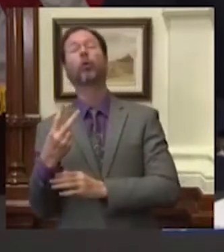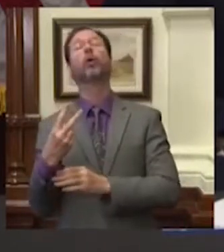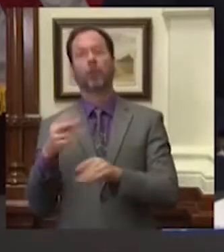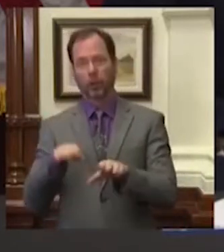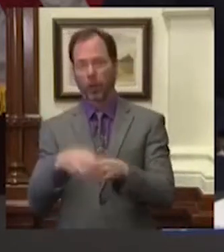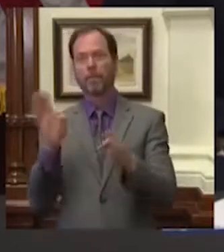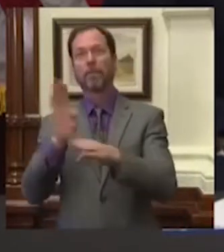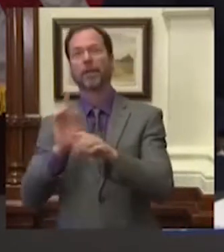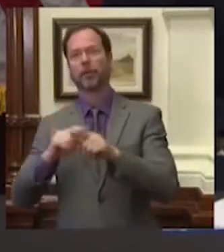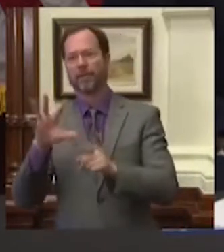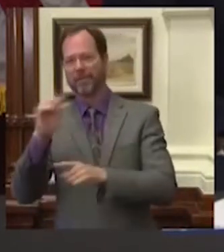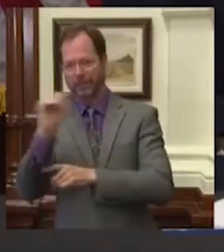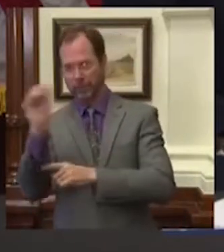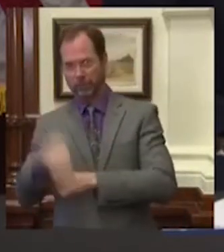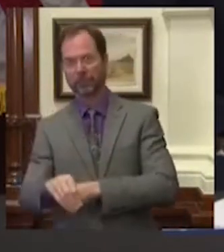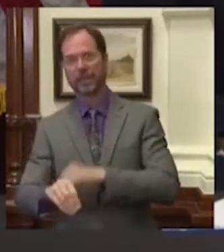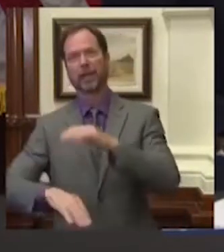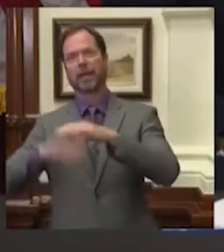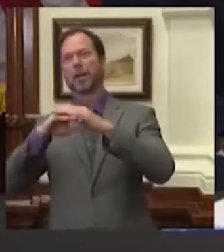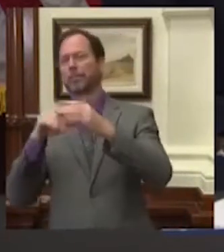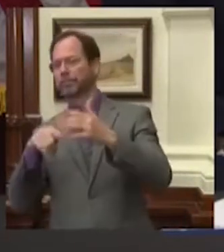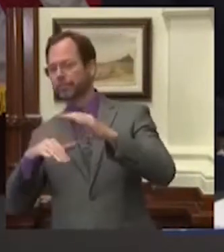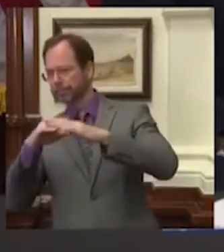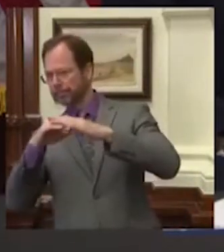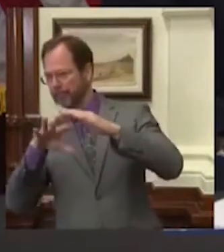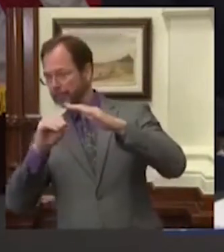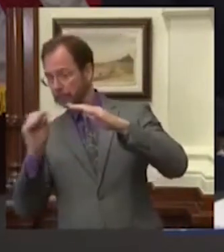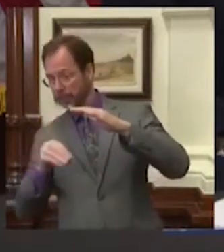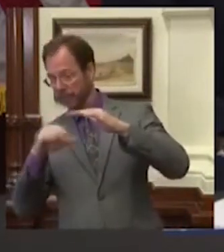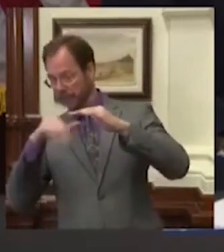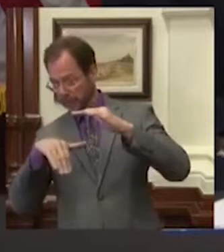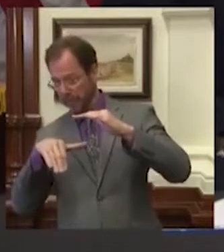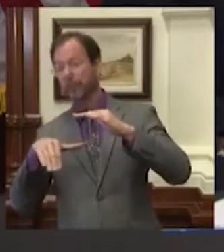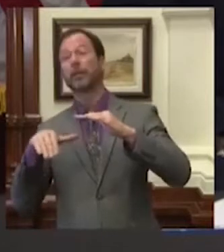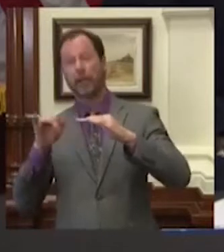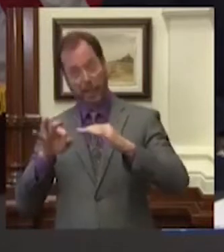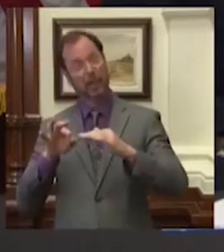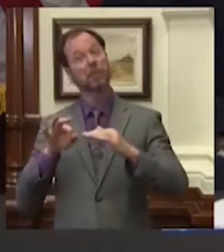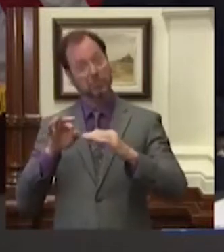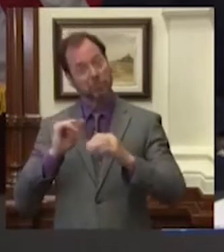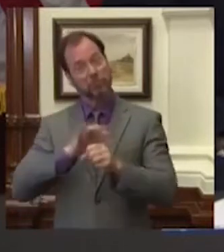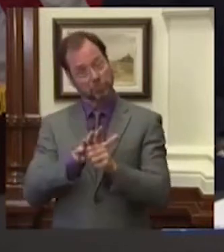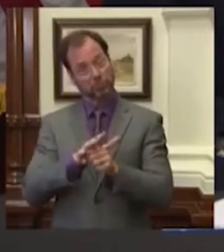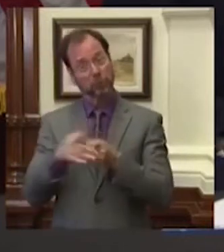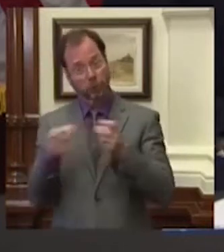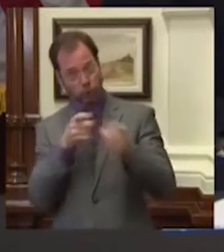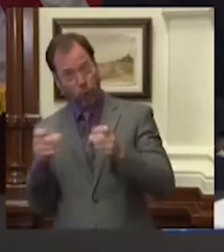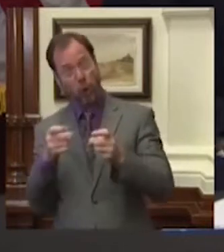Further increases will be allowed in the future so long as COVID-19 remains contained.